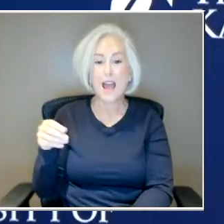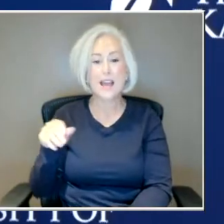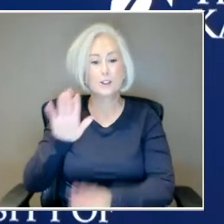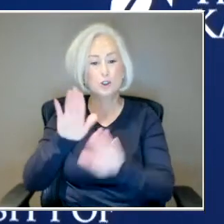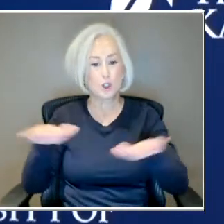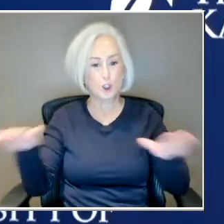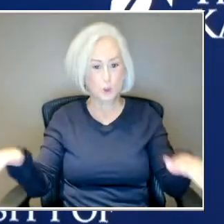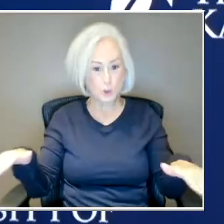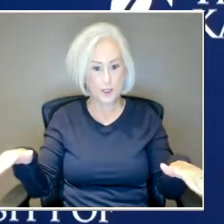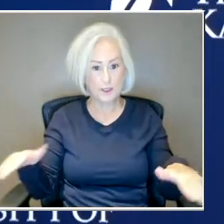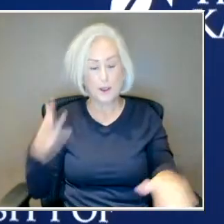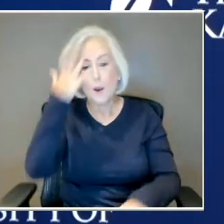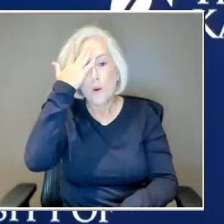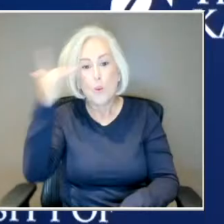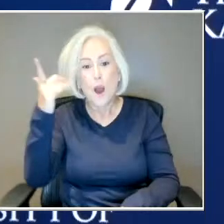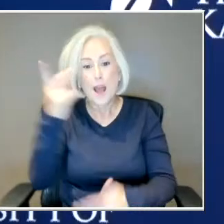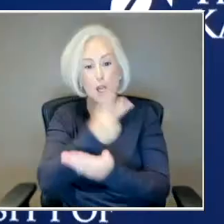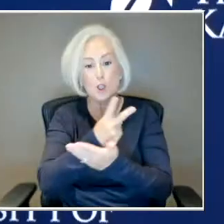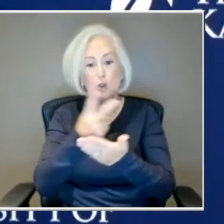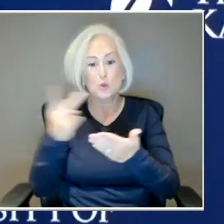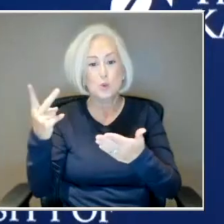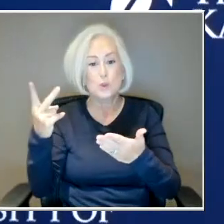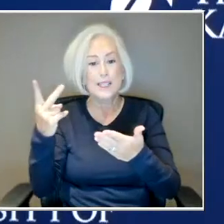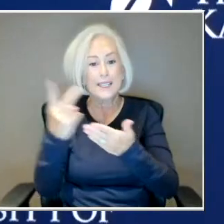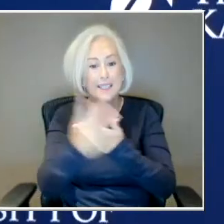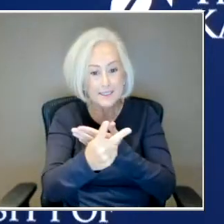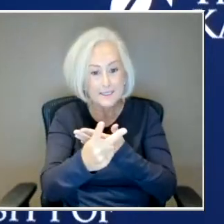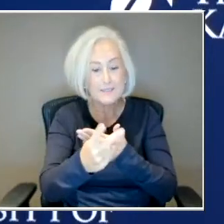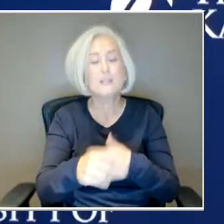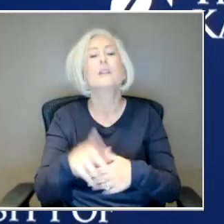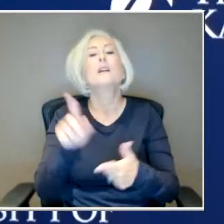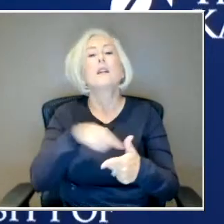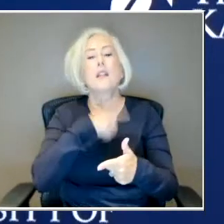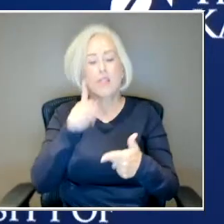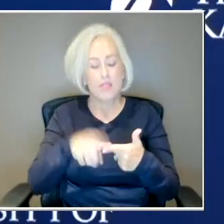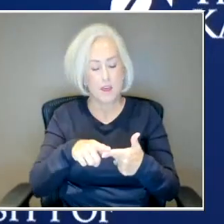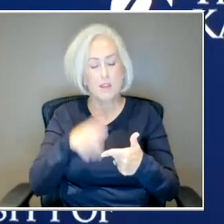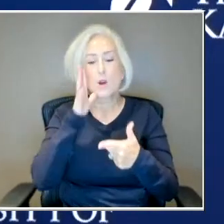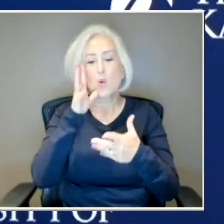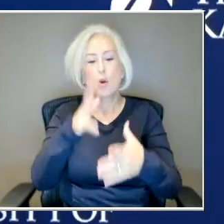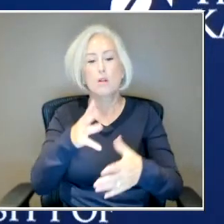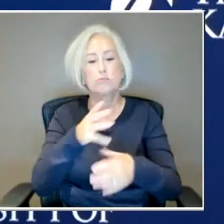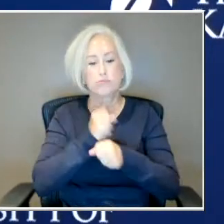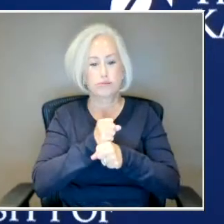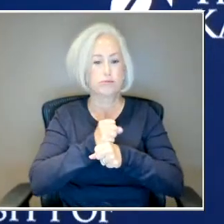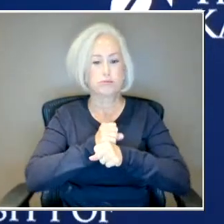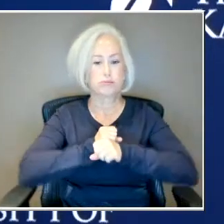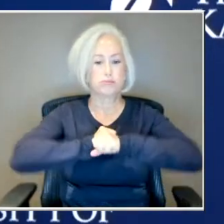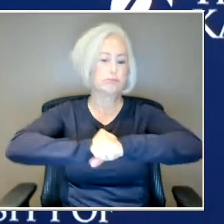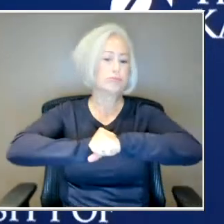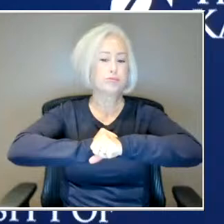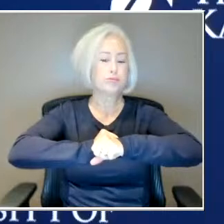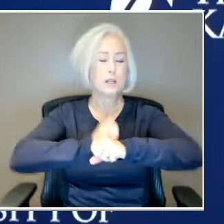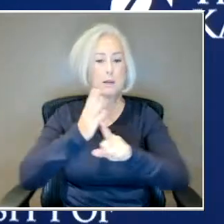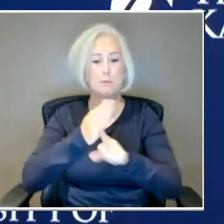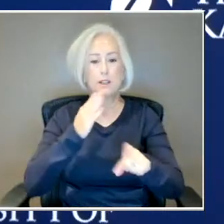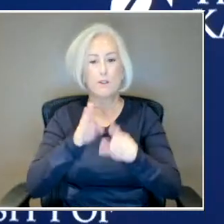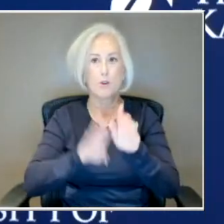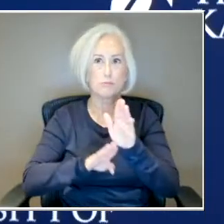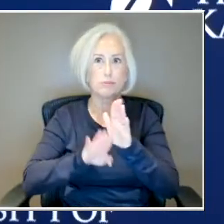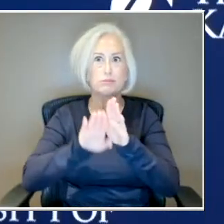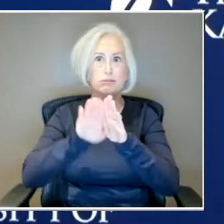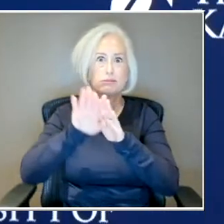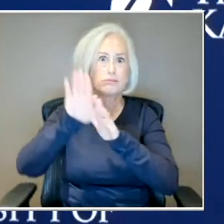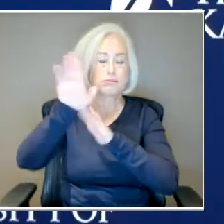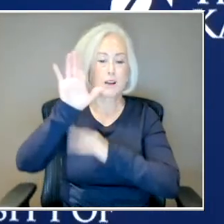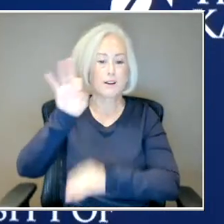that shot to develop that armor of antibodies before peak flu season really hits us. And so right now